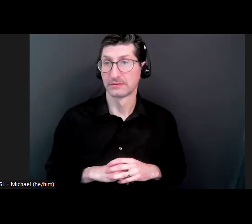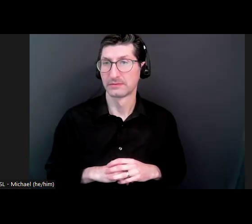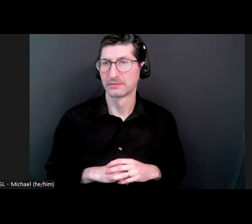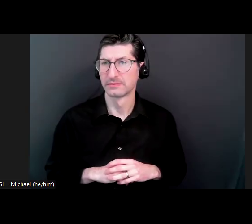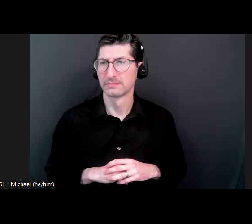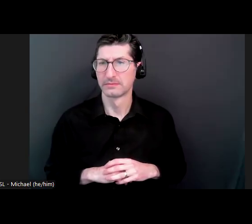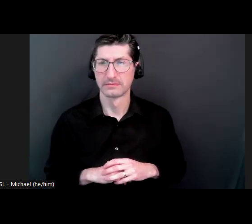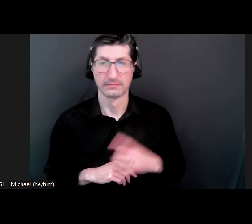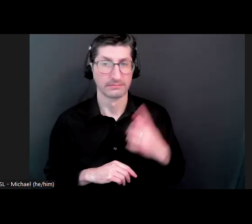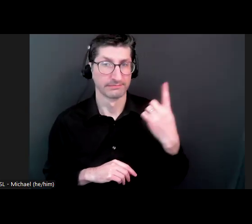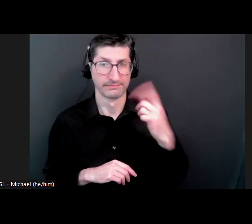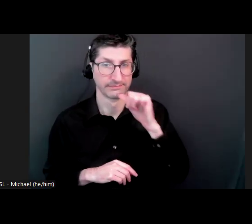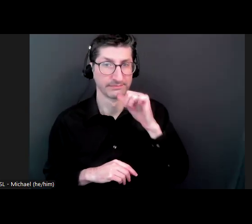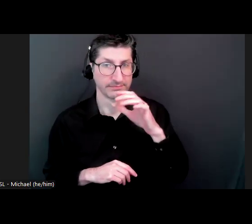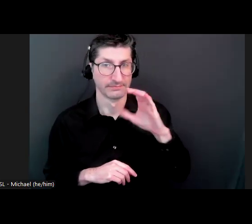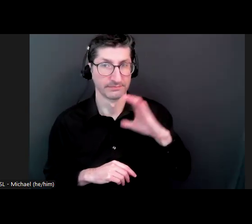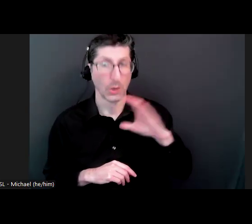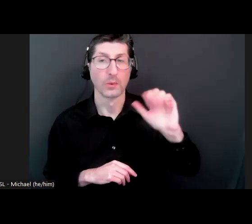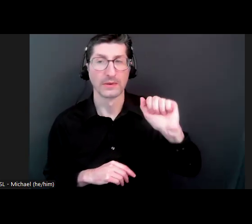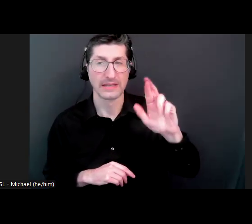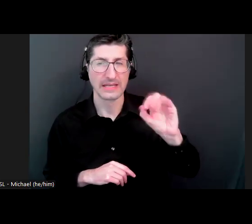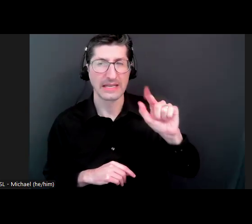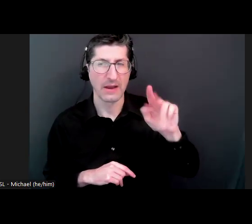Motion. Caroline, can I get a second?